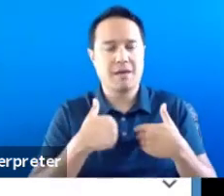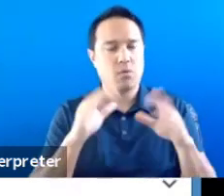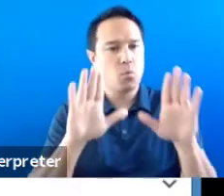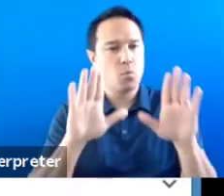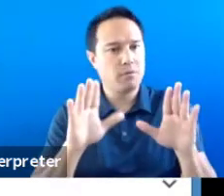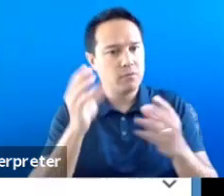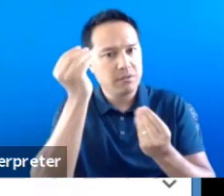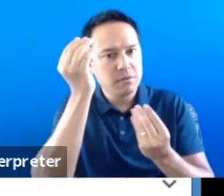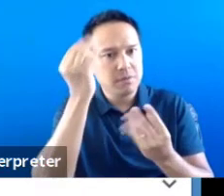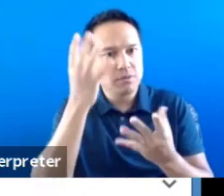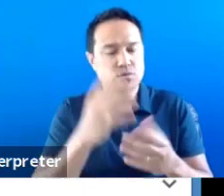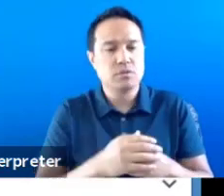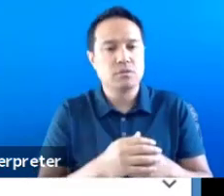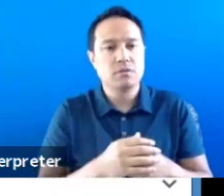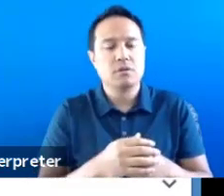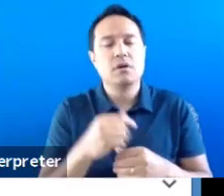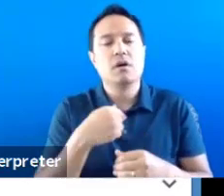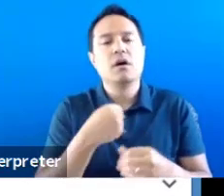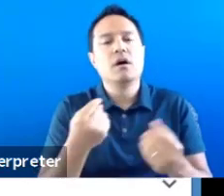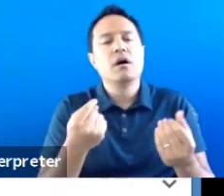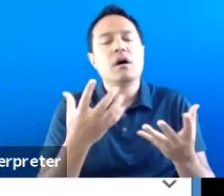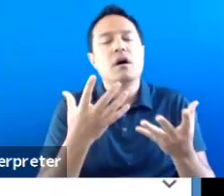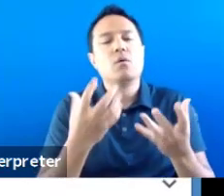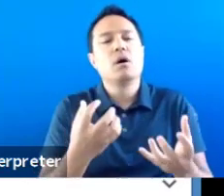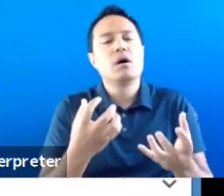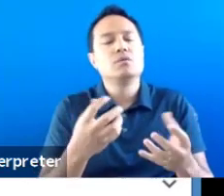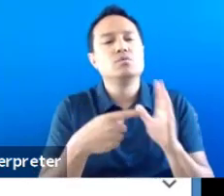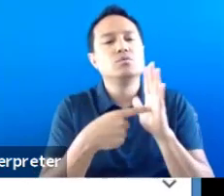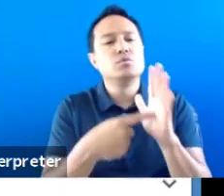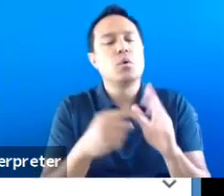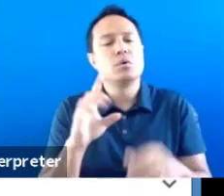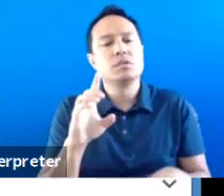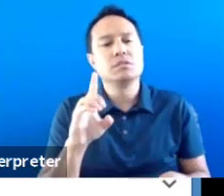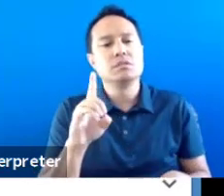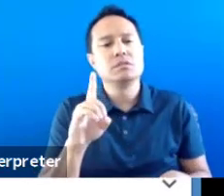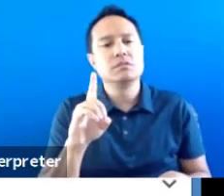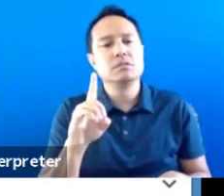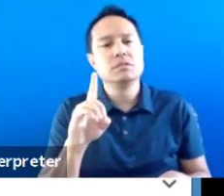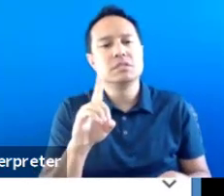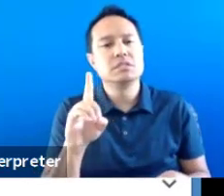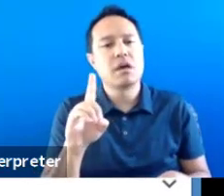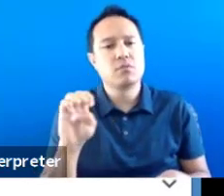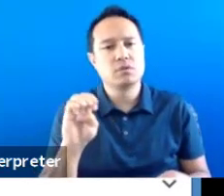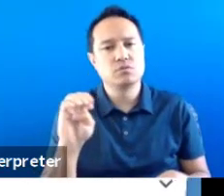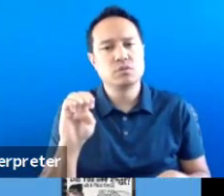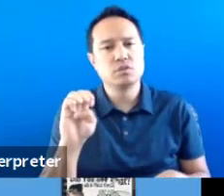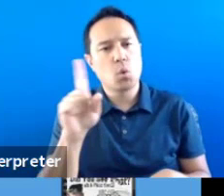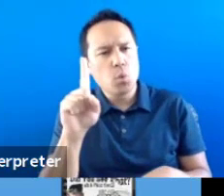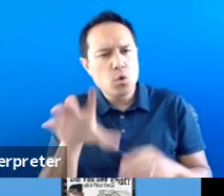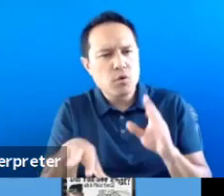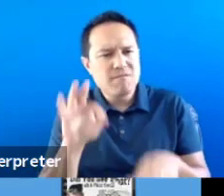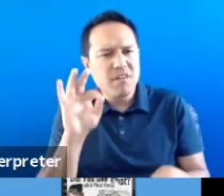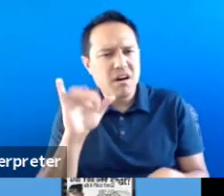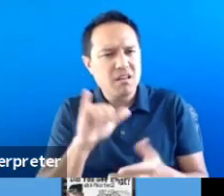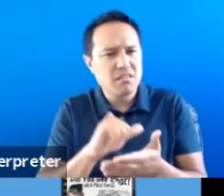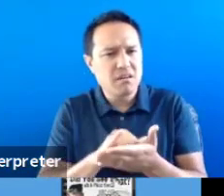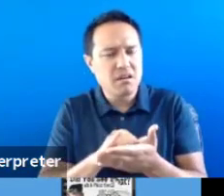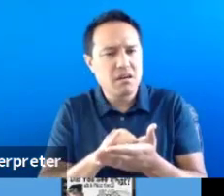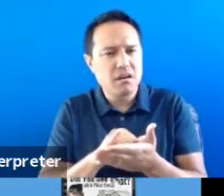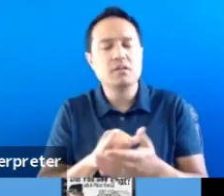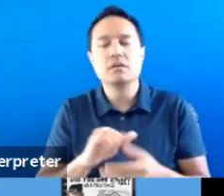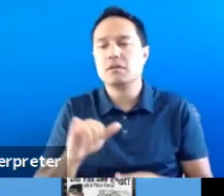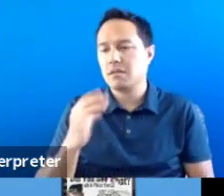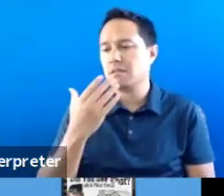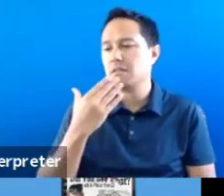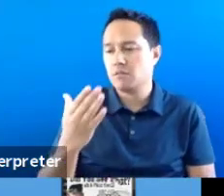this. Jen, I'm going to jump in and just show in Discovery where they can find the Google supports too, if that's cool. Oh, that would be, yeah, definitely. So I'm gonna pass it